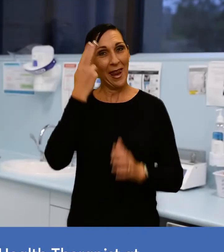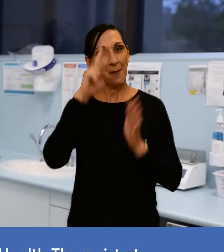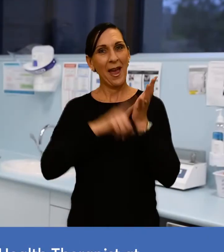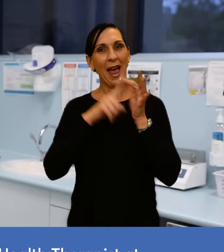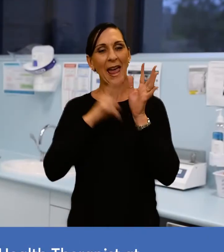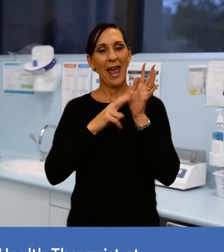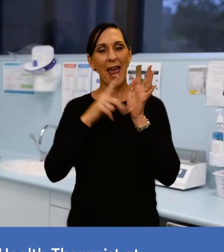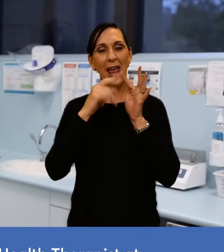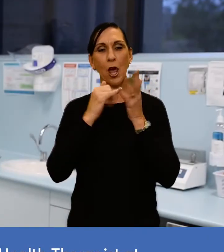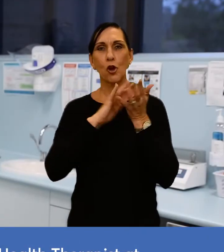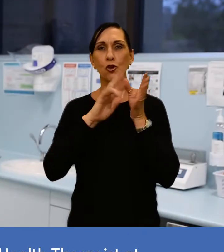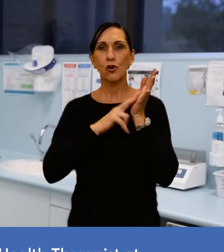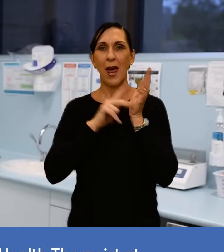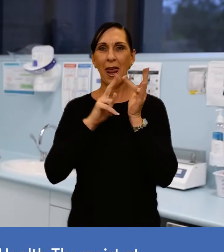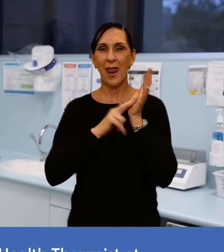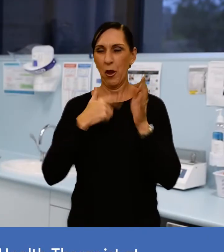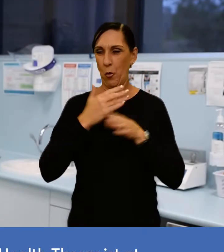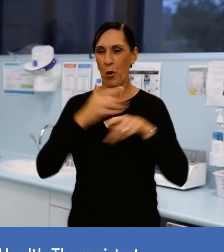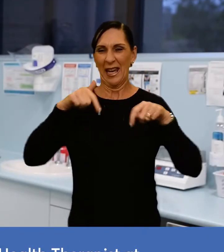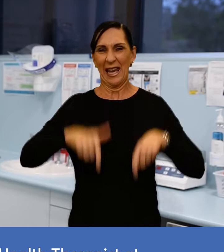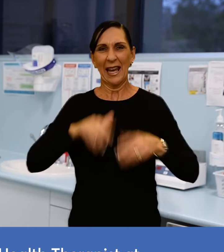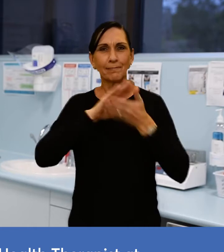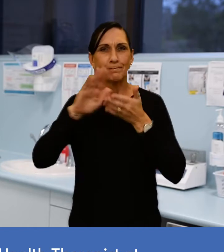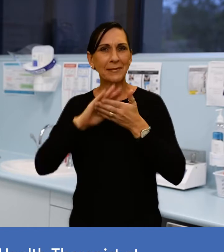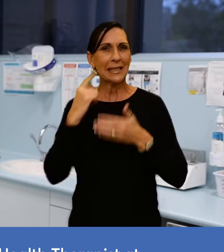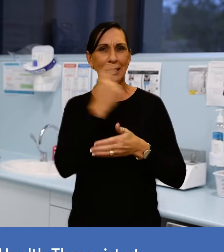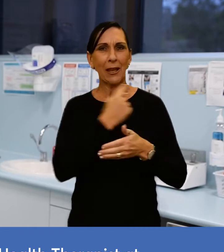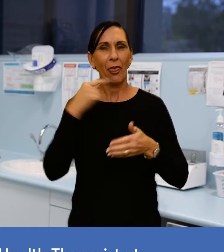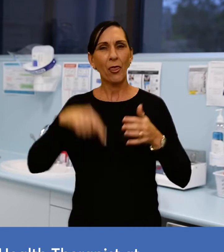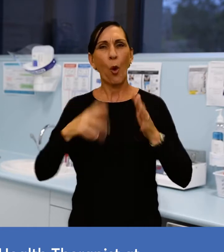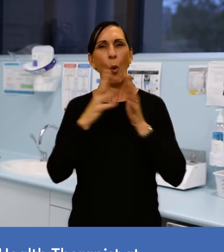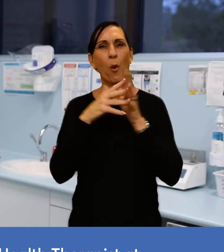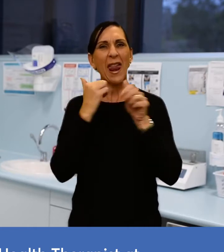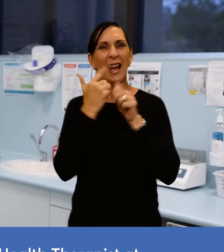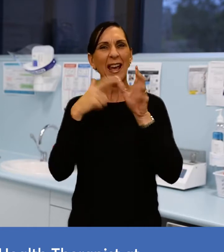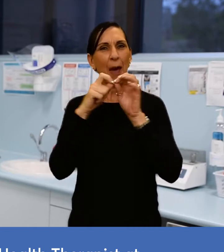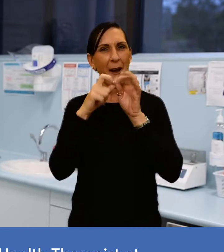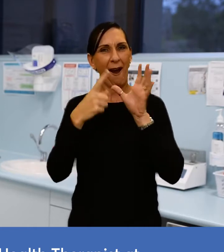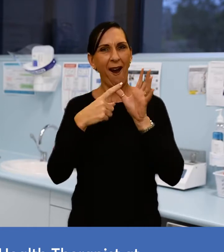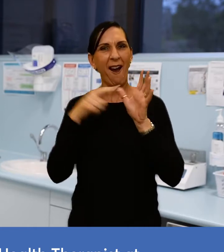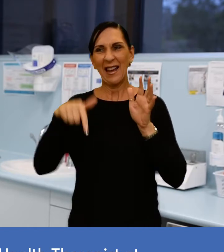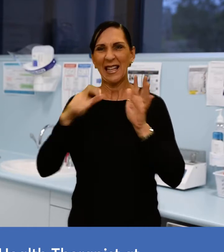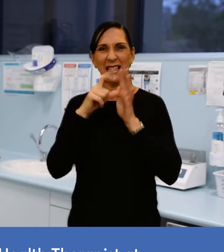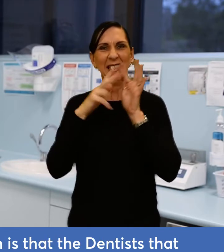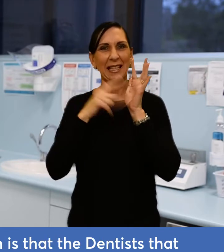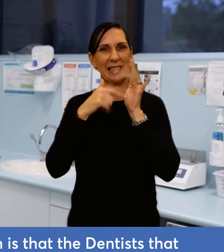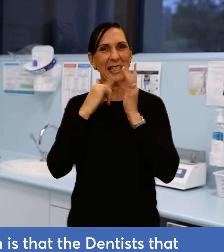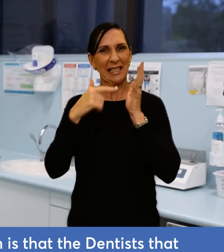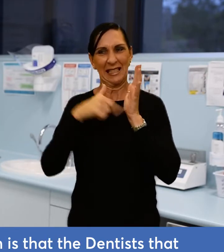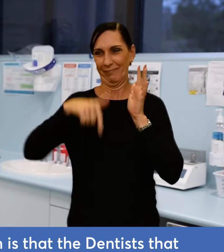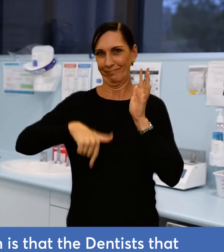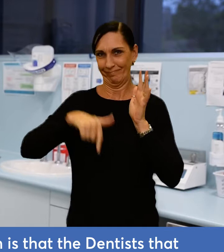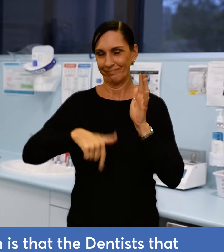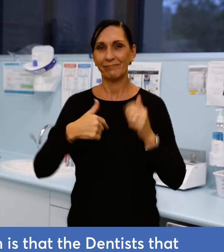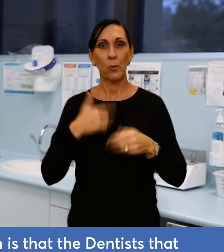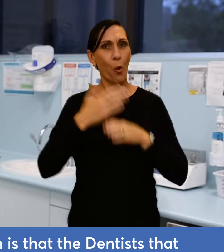Hi, my name's Leanne Shannon and I'm an oral health therapist at Woolloongabba Oral Health Centre. I work here full